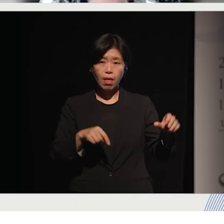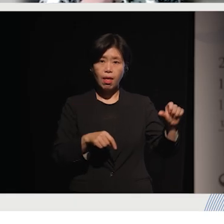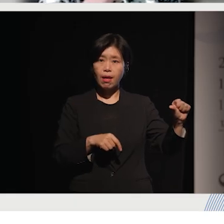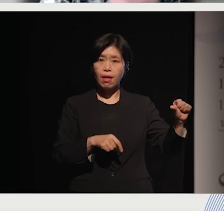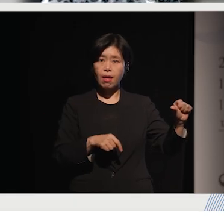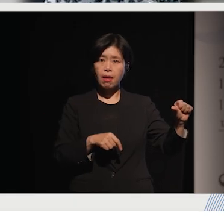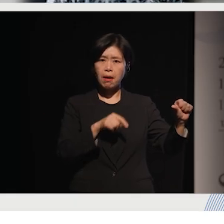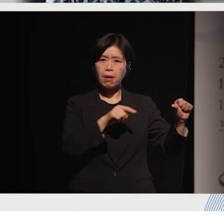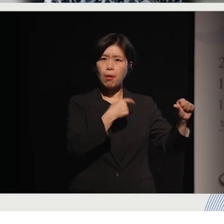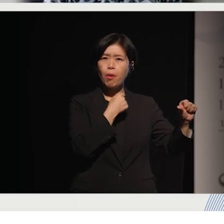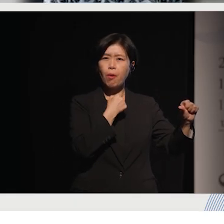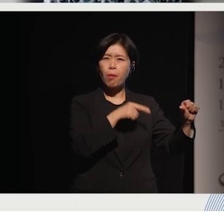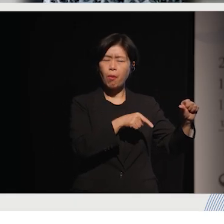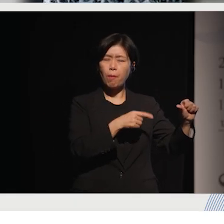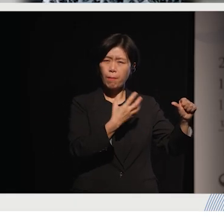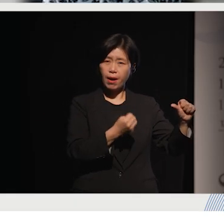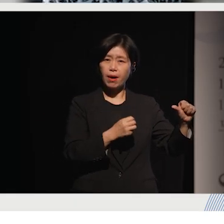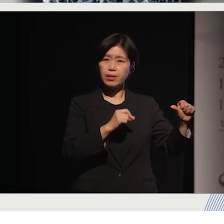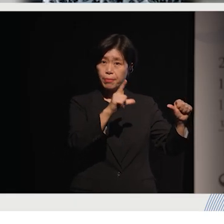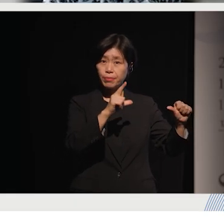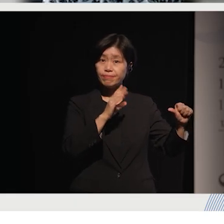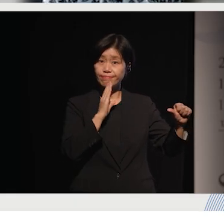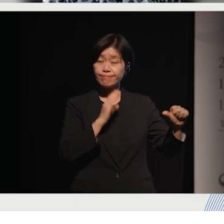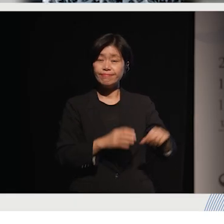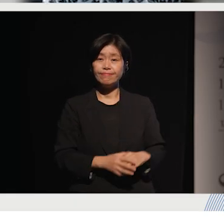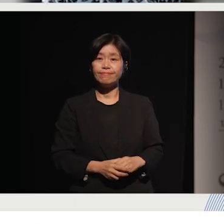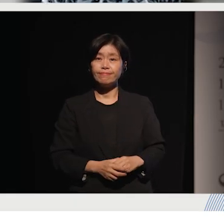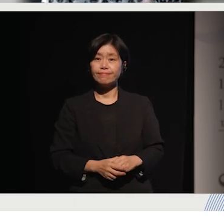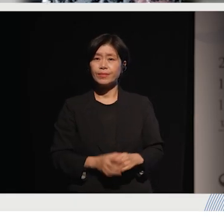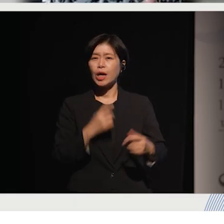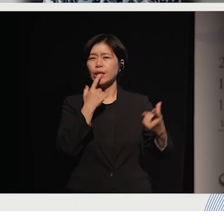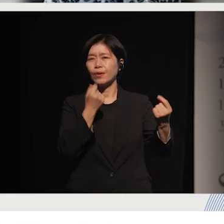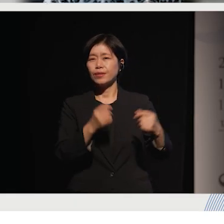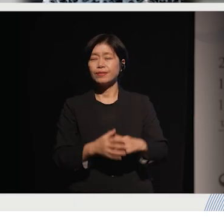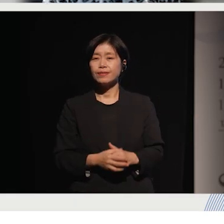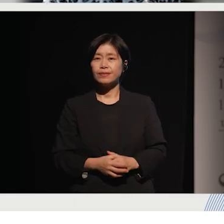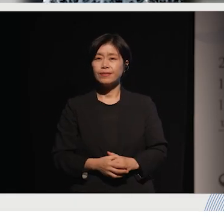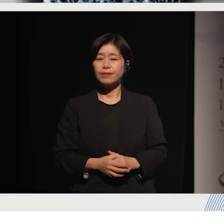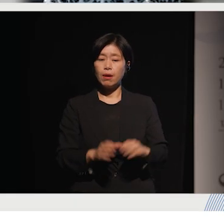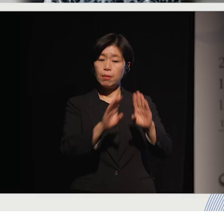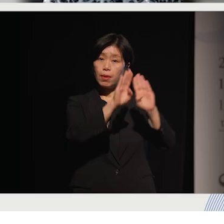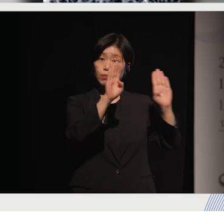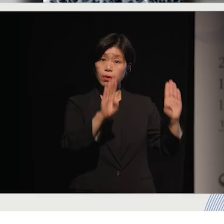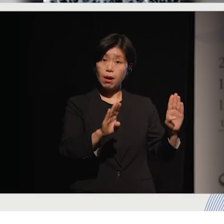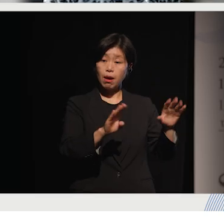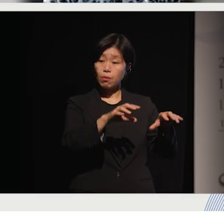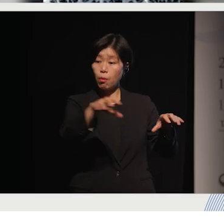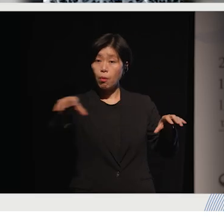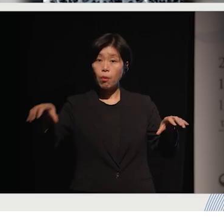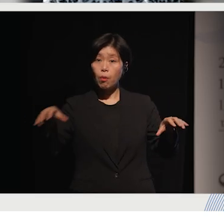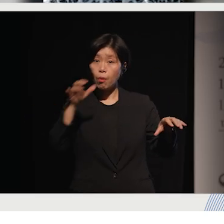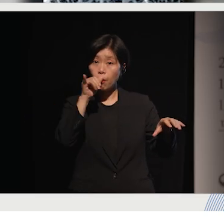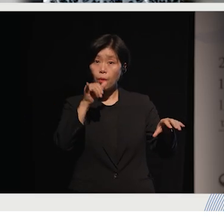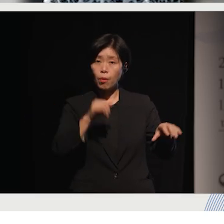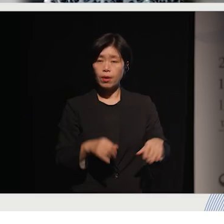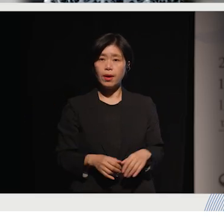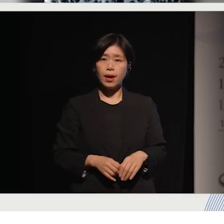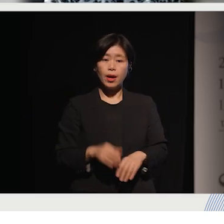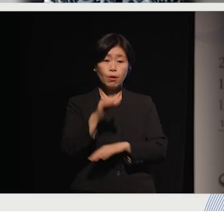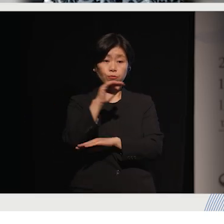get, the superior. And it's the same way with our museums. We shouldn't be settling for minimal